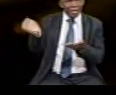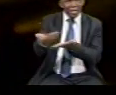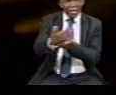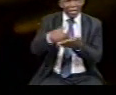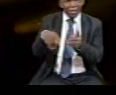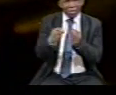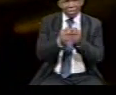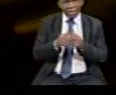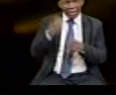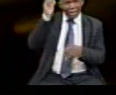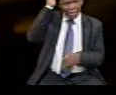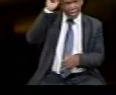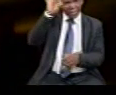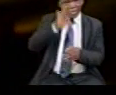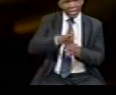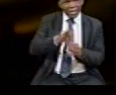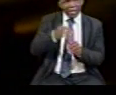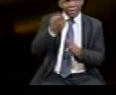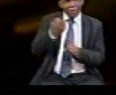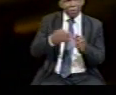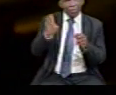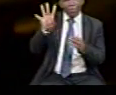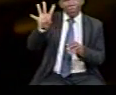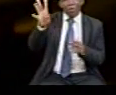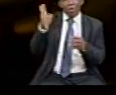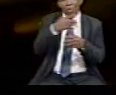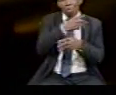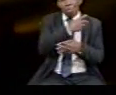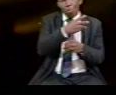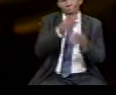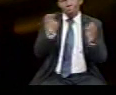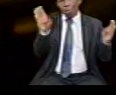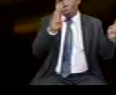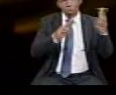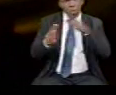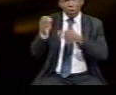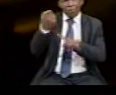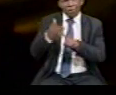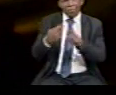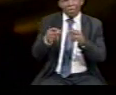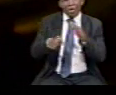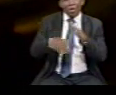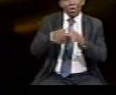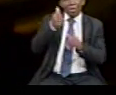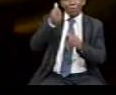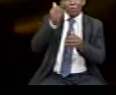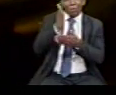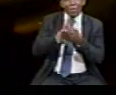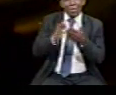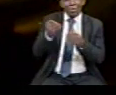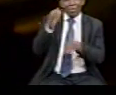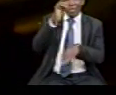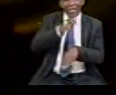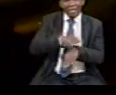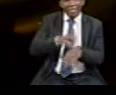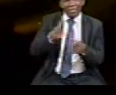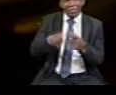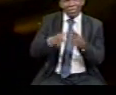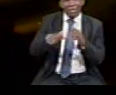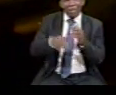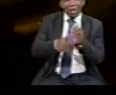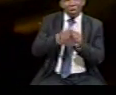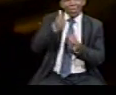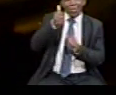winds, from the utmost part of the earth to the utmost part of heaven. Do you see there that Christ said